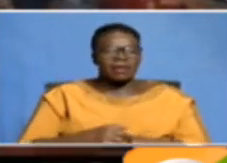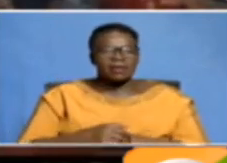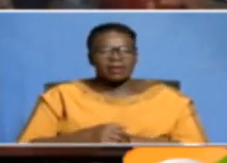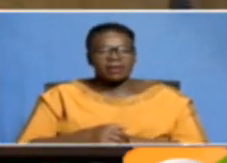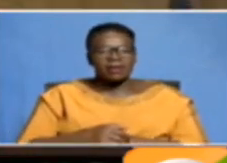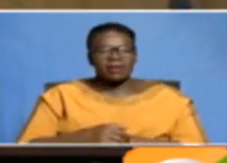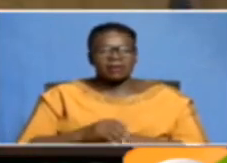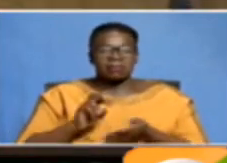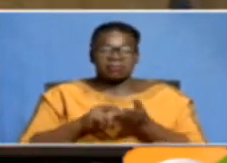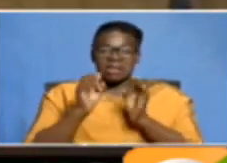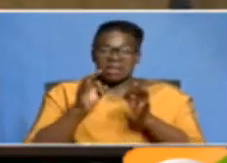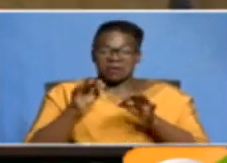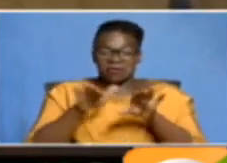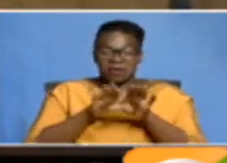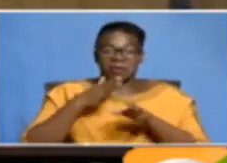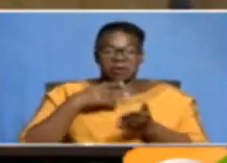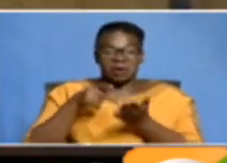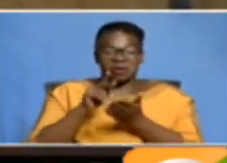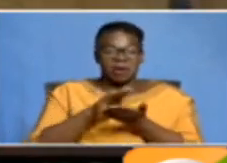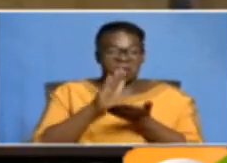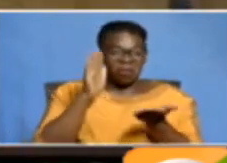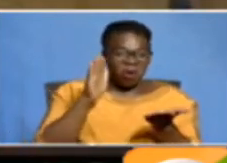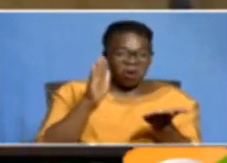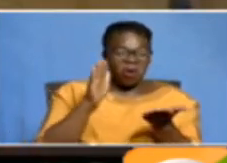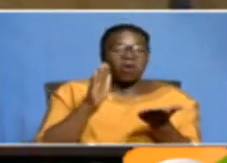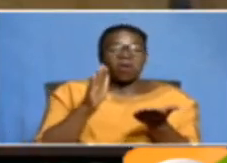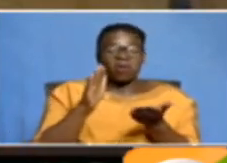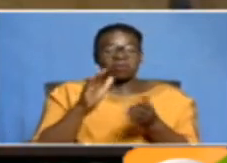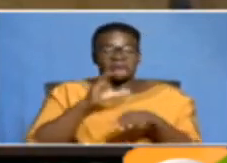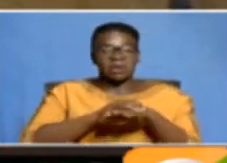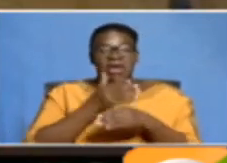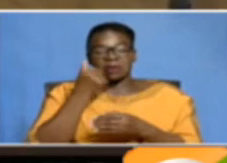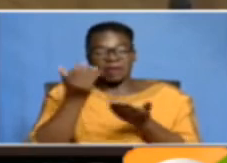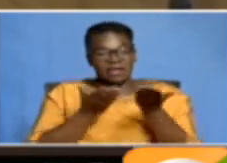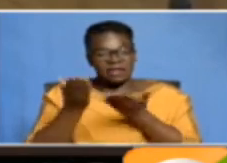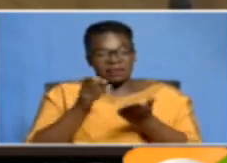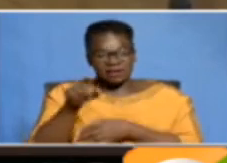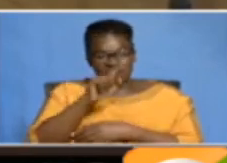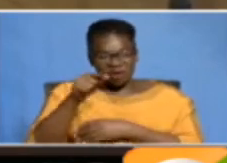So if members want to pay more and better service, is that a